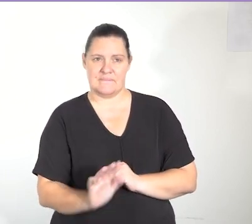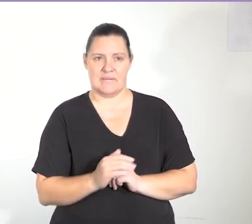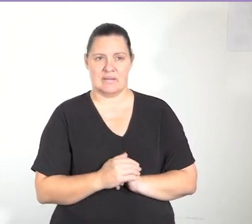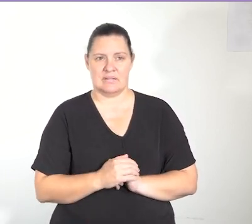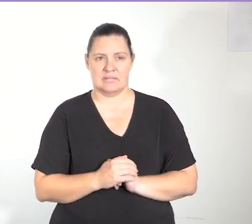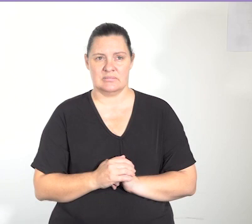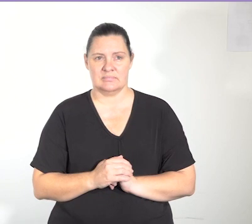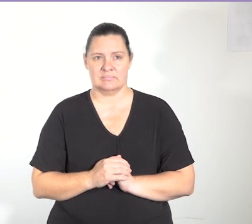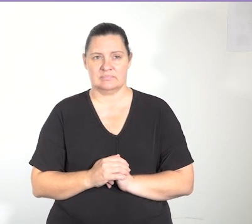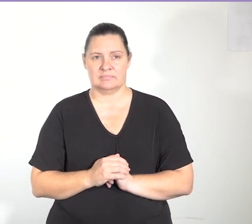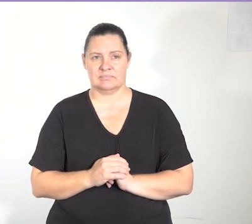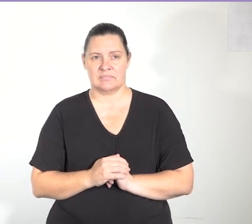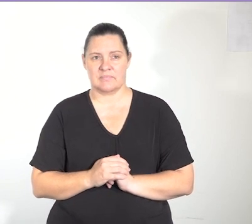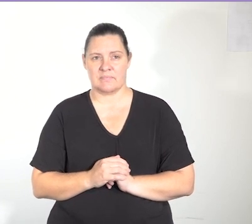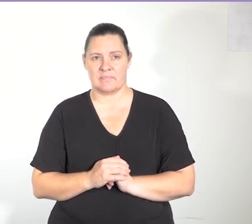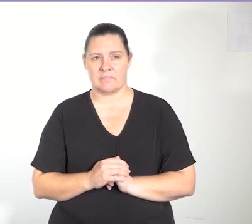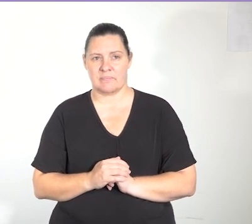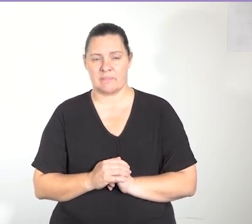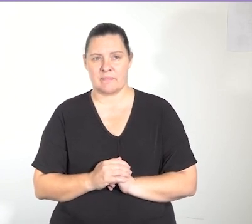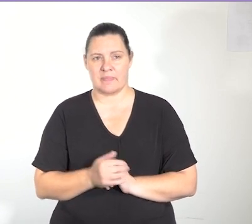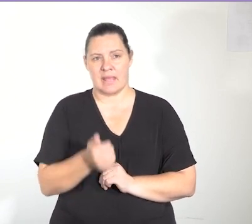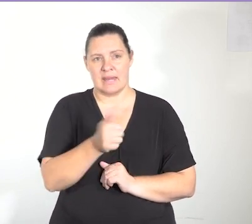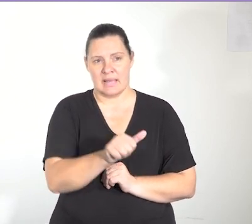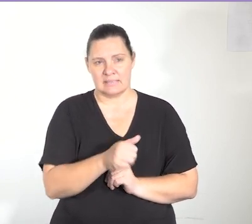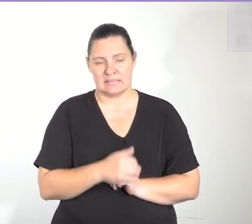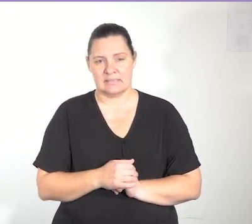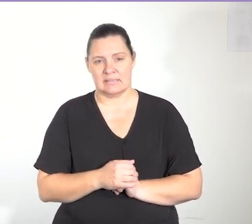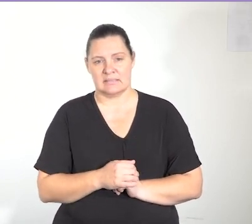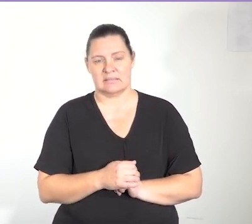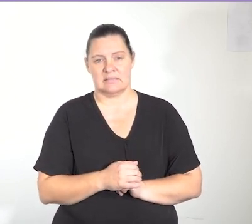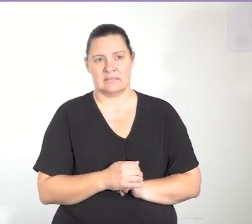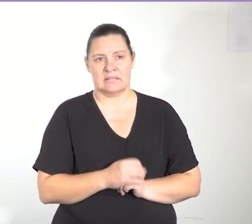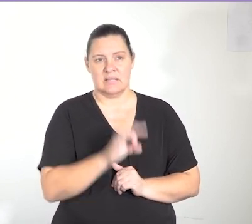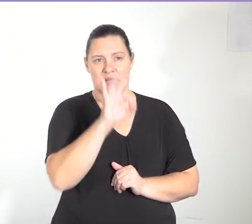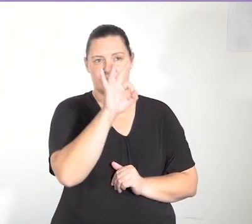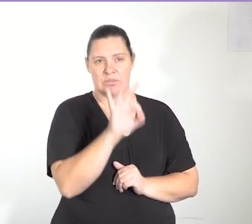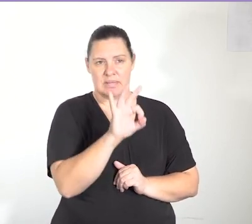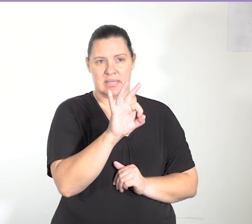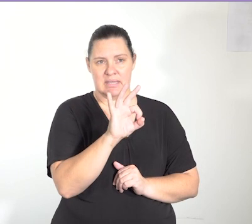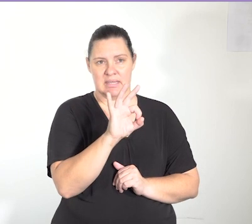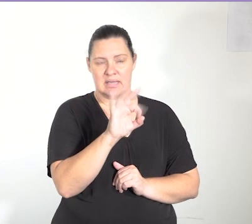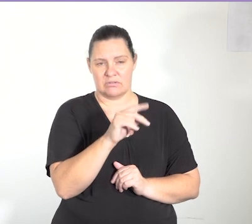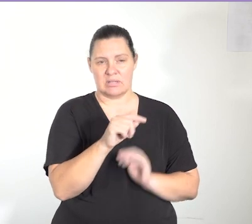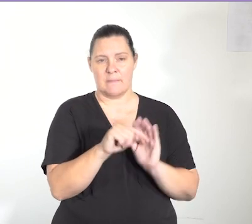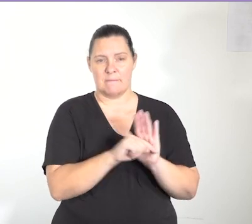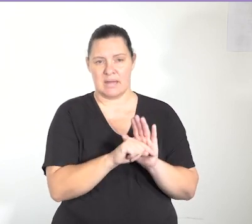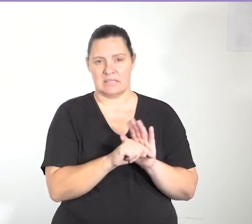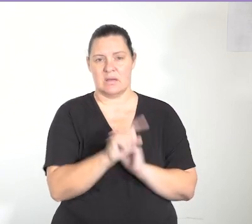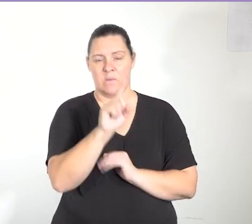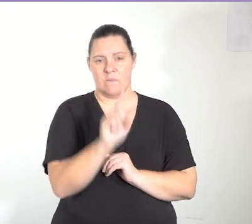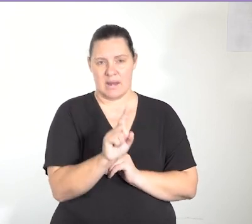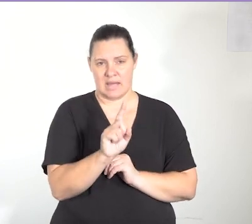us 5 tens. The next one there is we have 3 hundreds